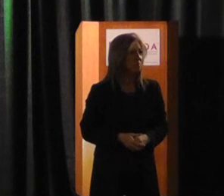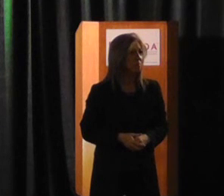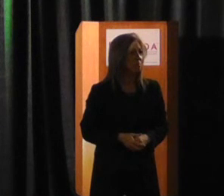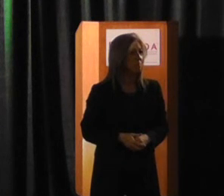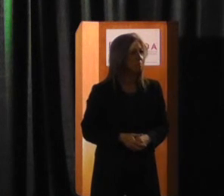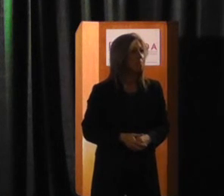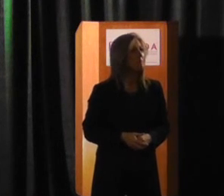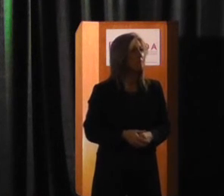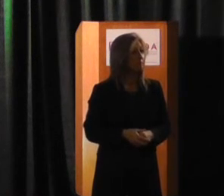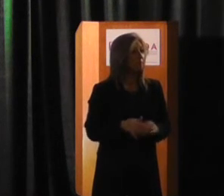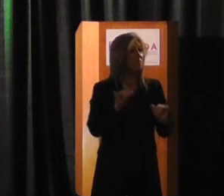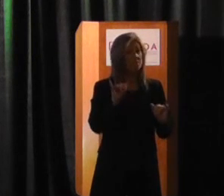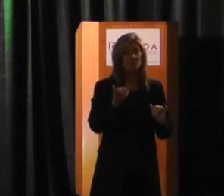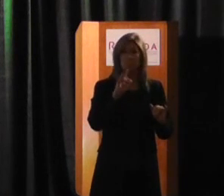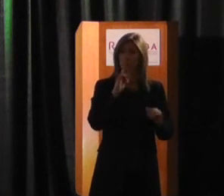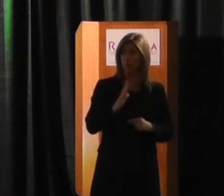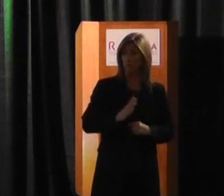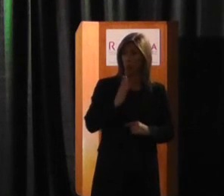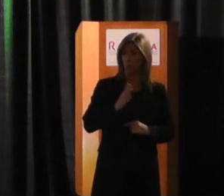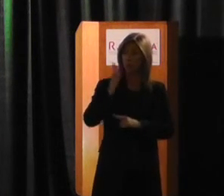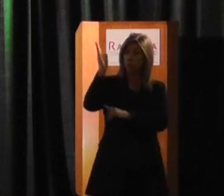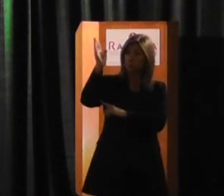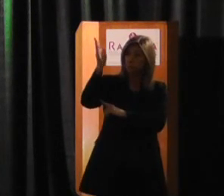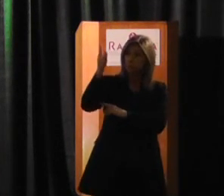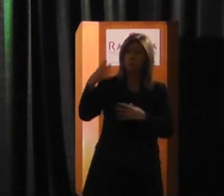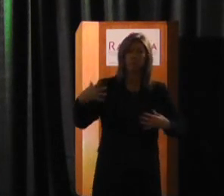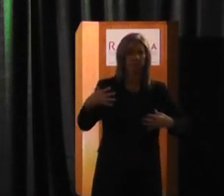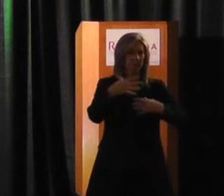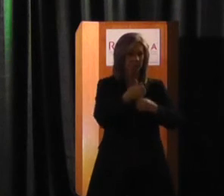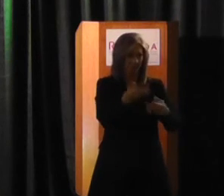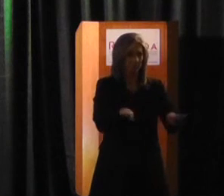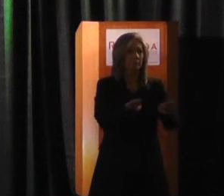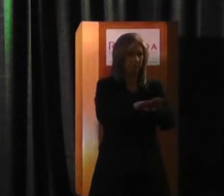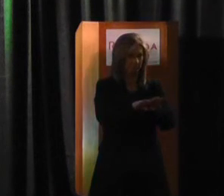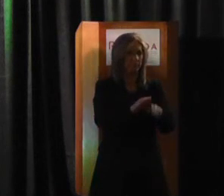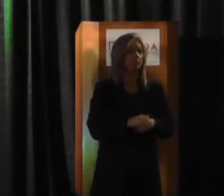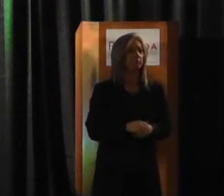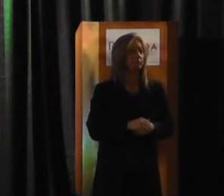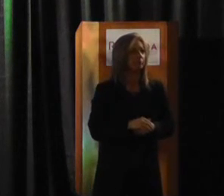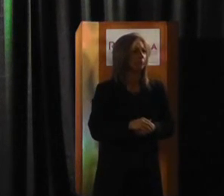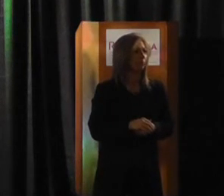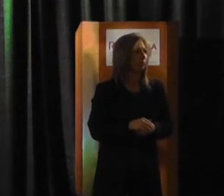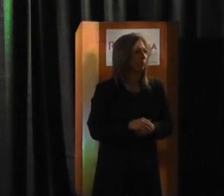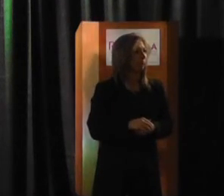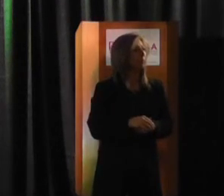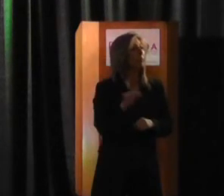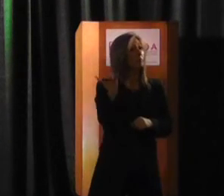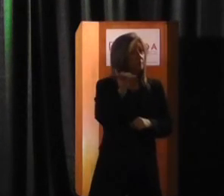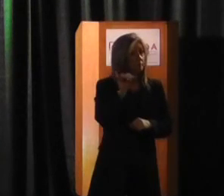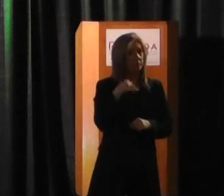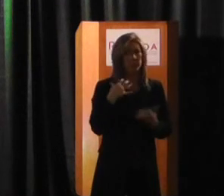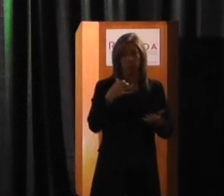So that includes our formal program and Pecha Kucha, there we go, ability to presentations for this year. We would also like